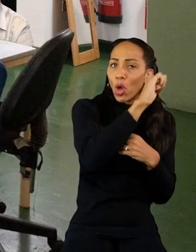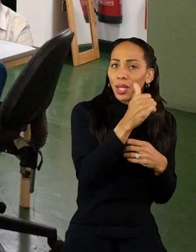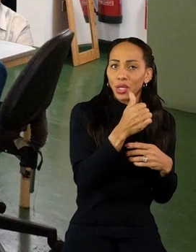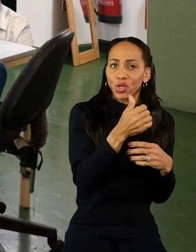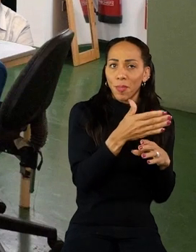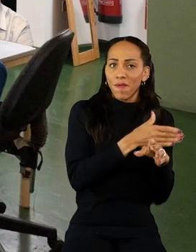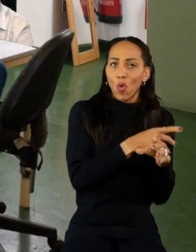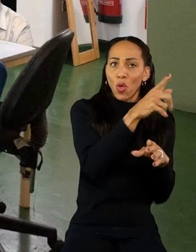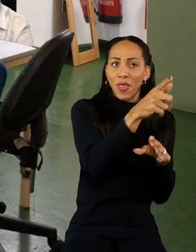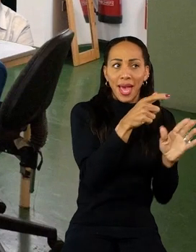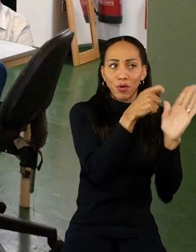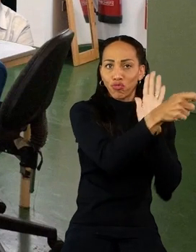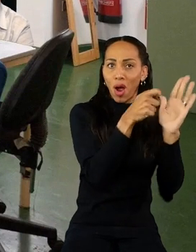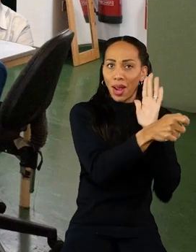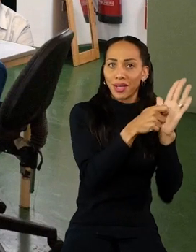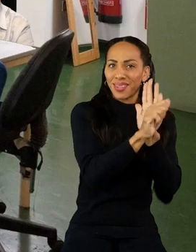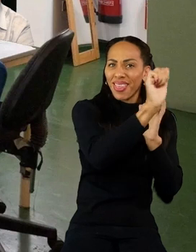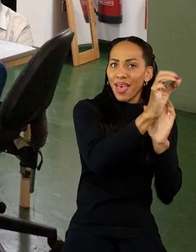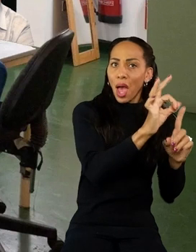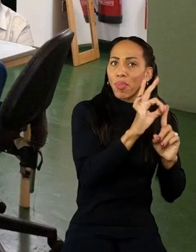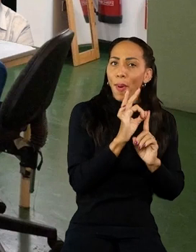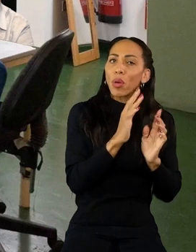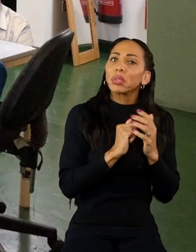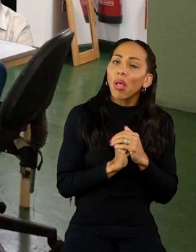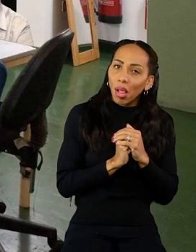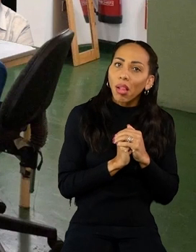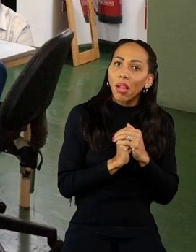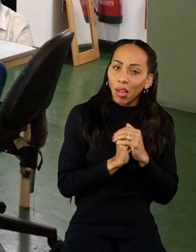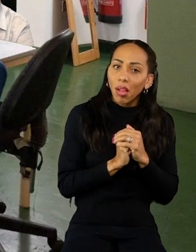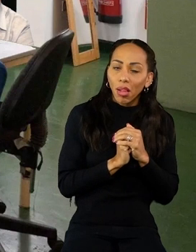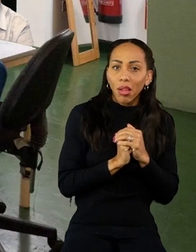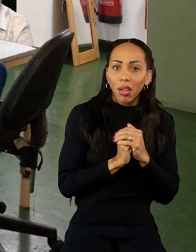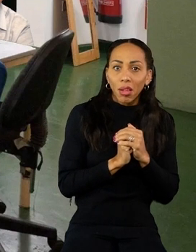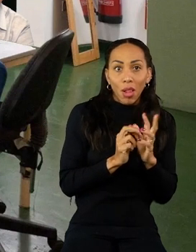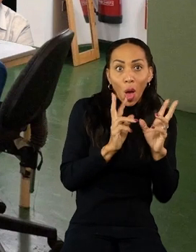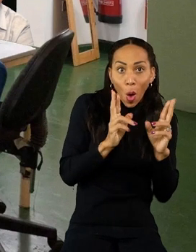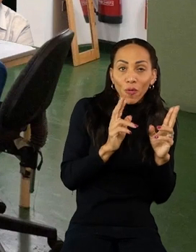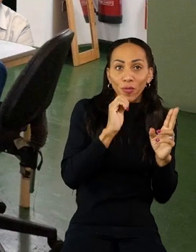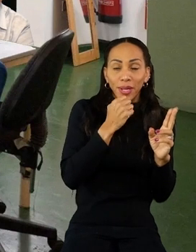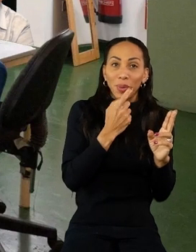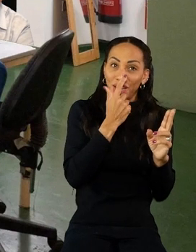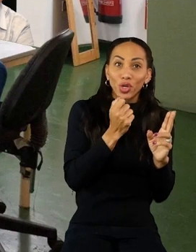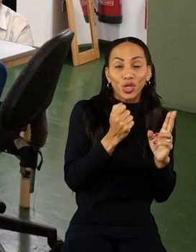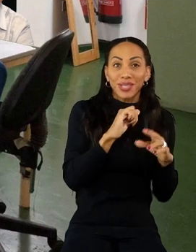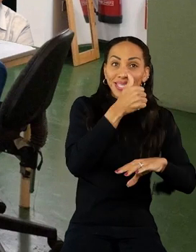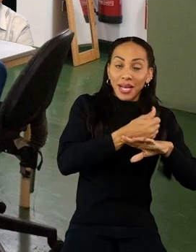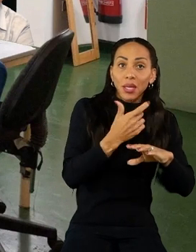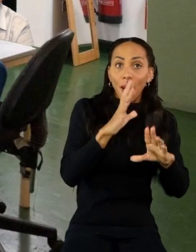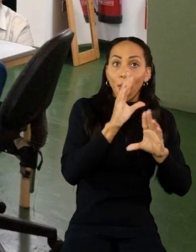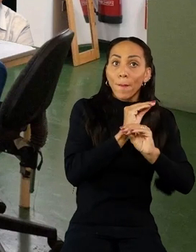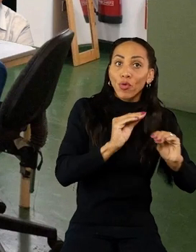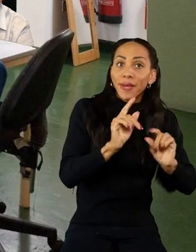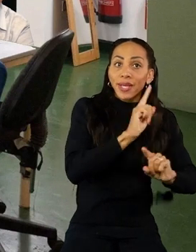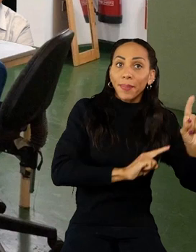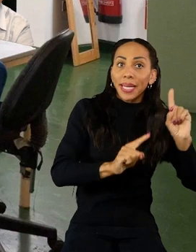so they've got access to a bit more information and knowledge about it before we expect them to go and just write a proposal.